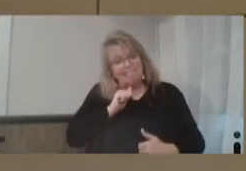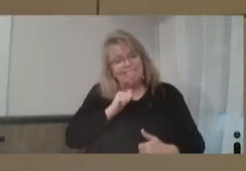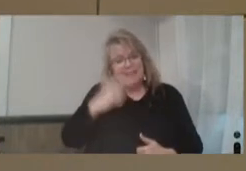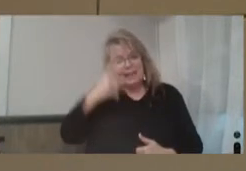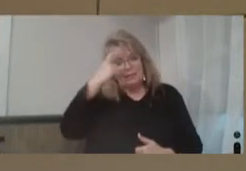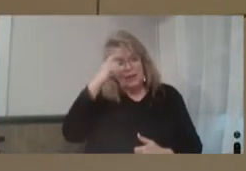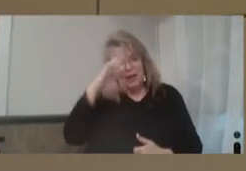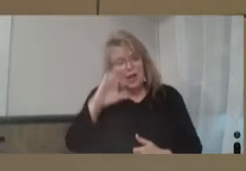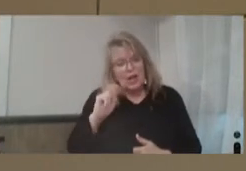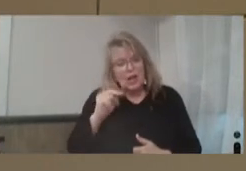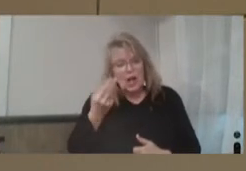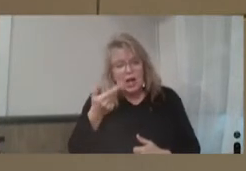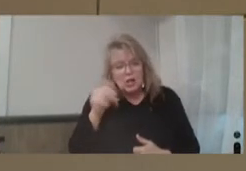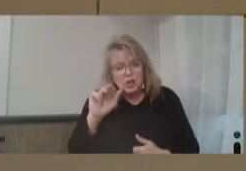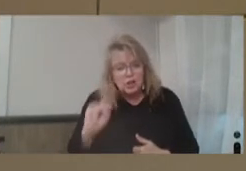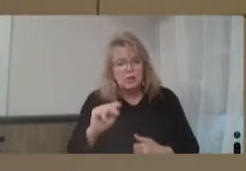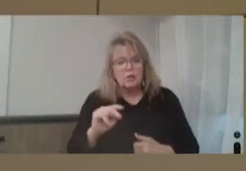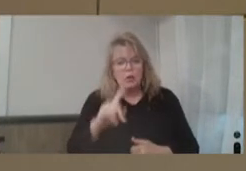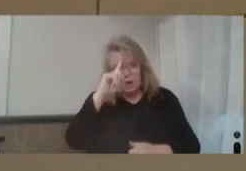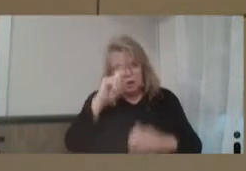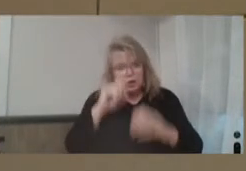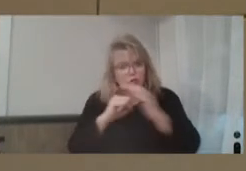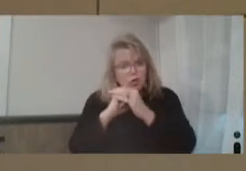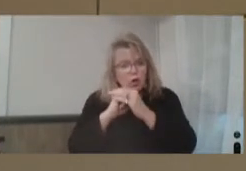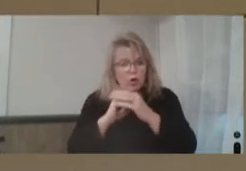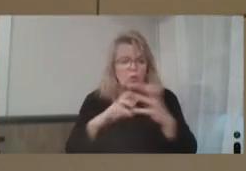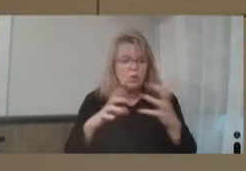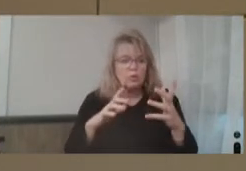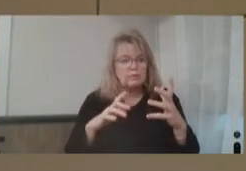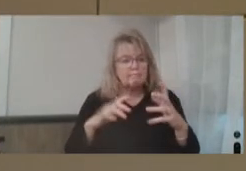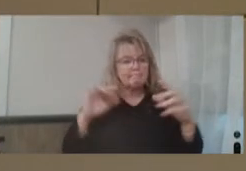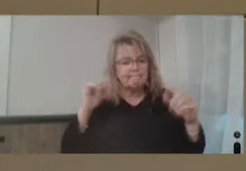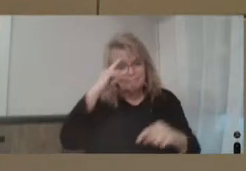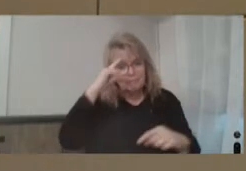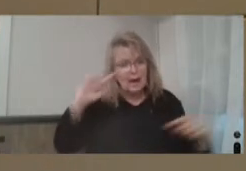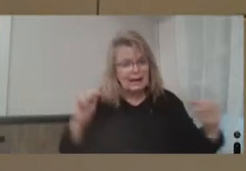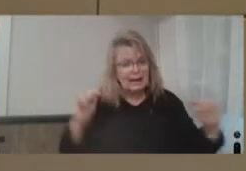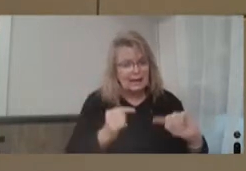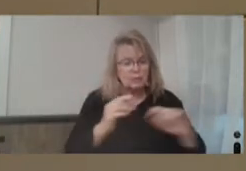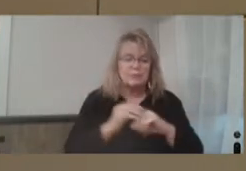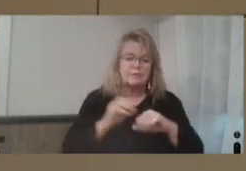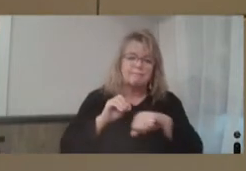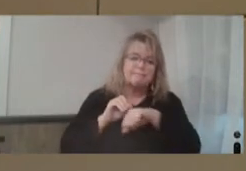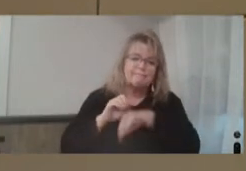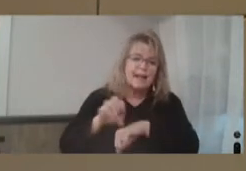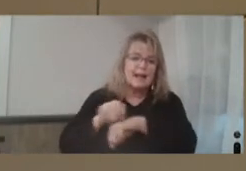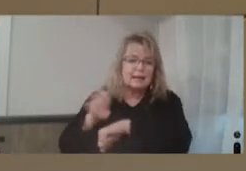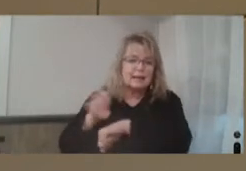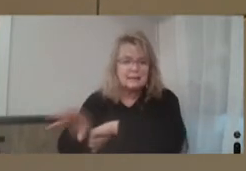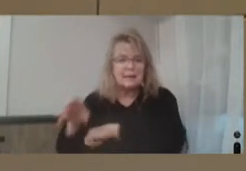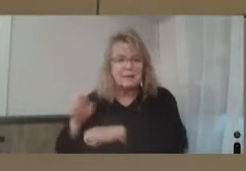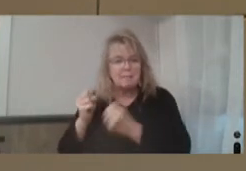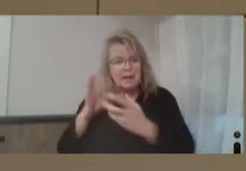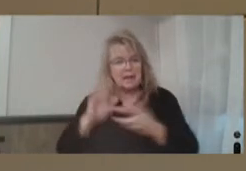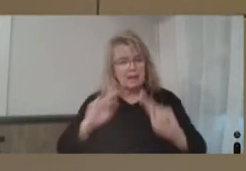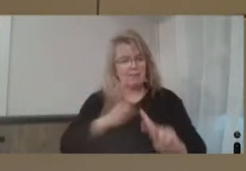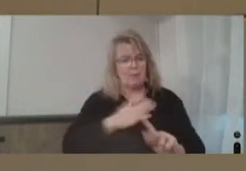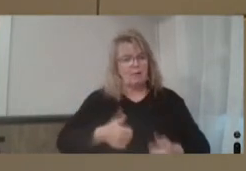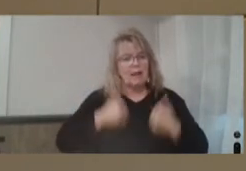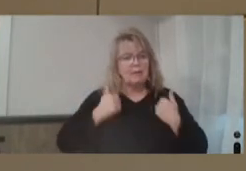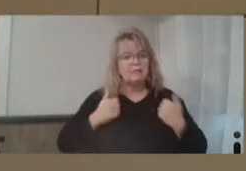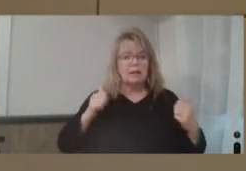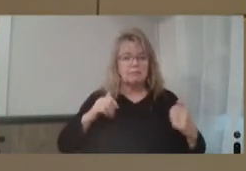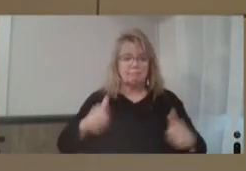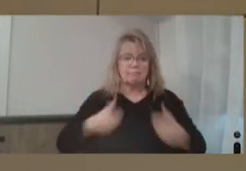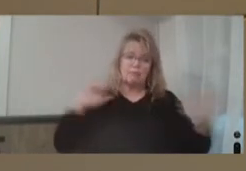stroke or an anoxic injury. So brain injury affects so many in our lives and it can be life-changing. So I'm